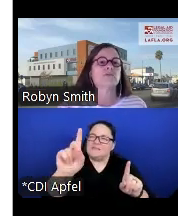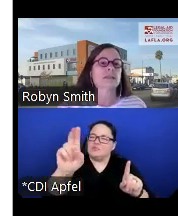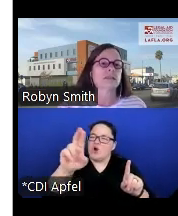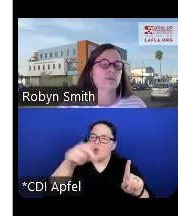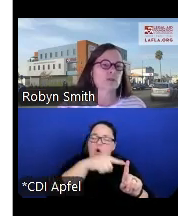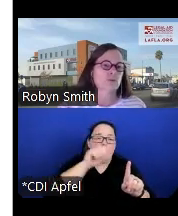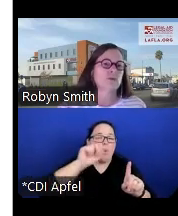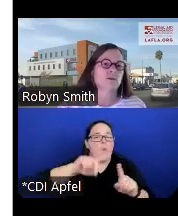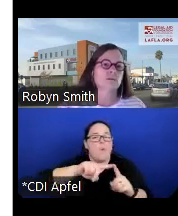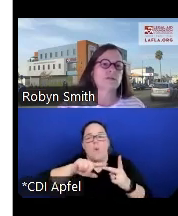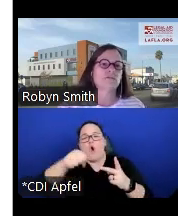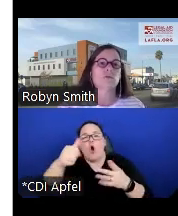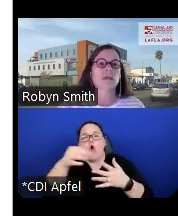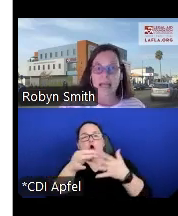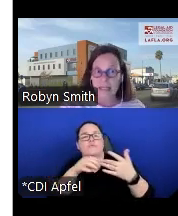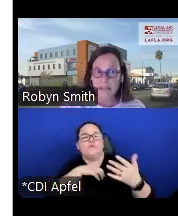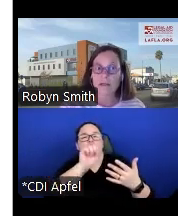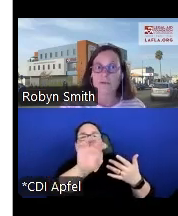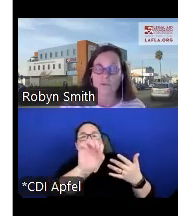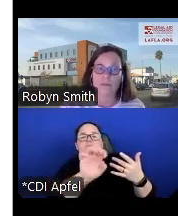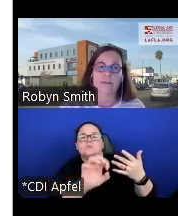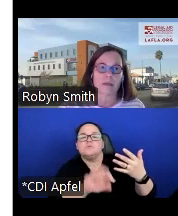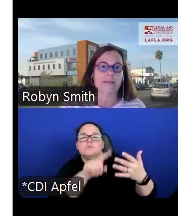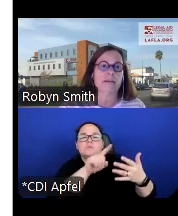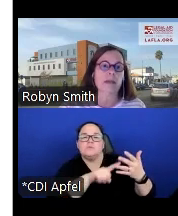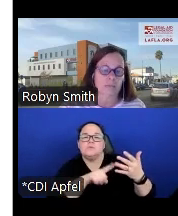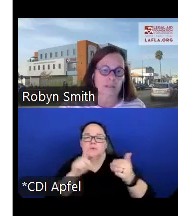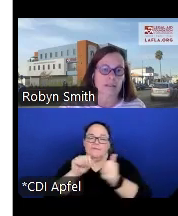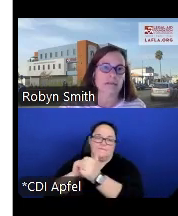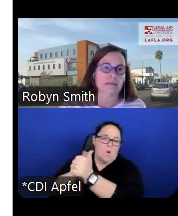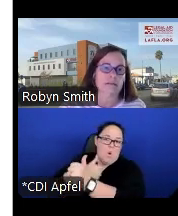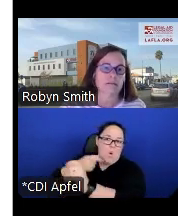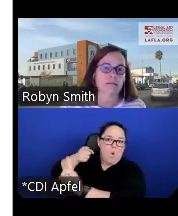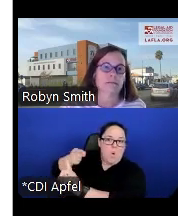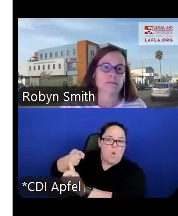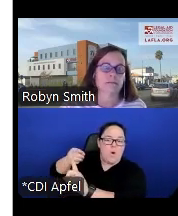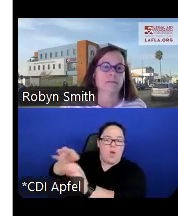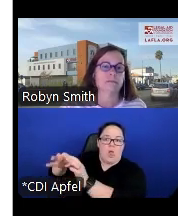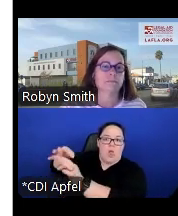options for dealing with student loans if you can't afford the monthly payments.